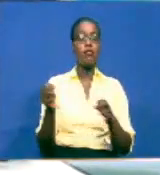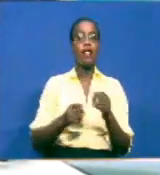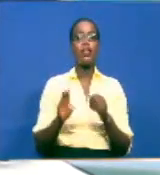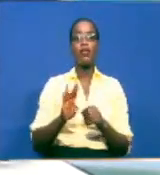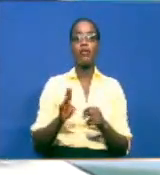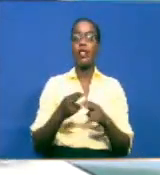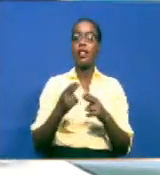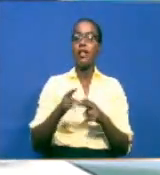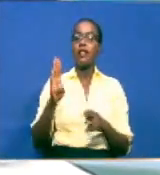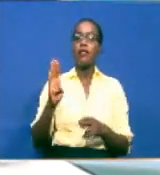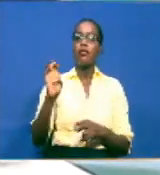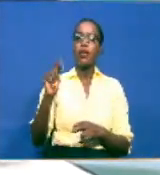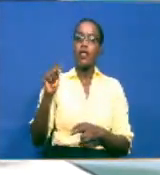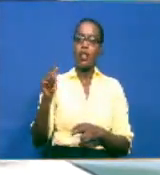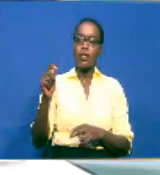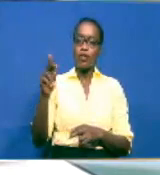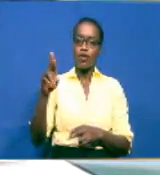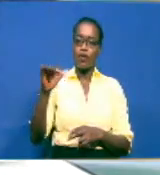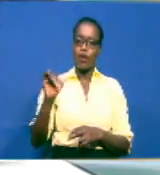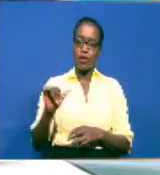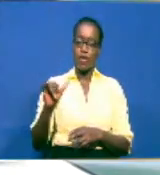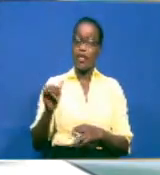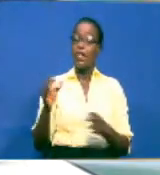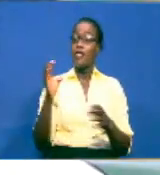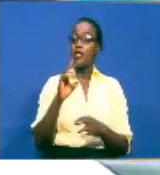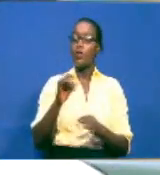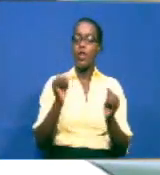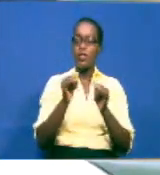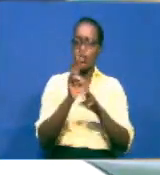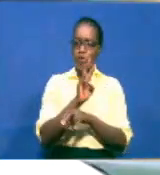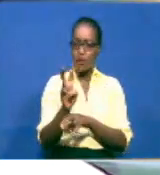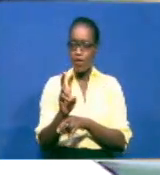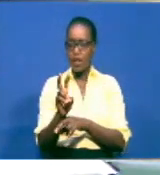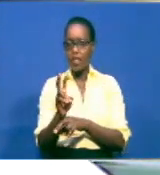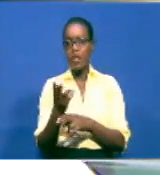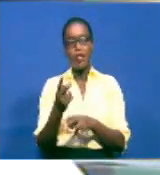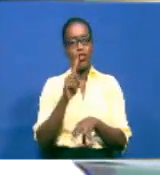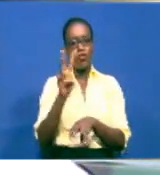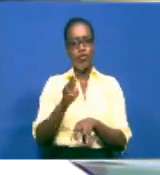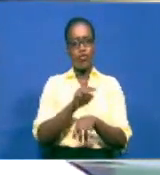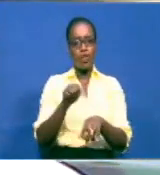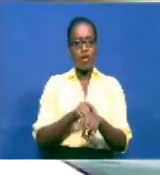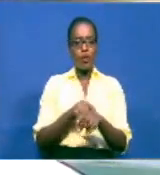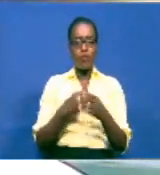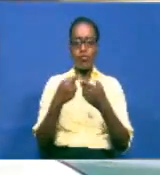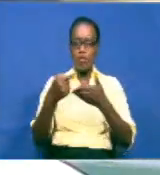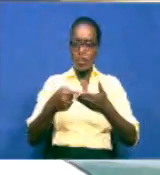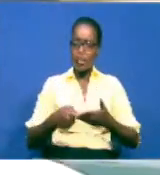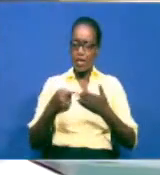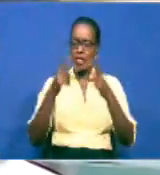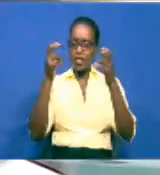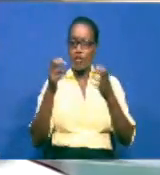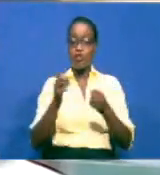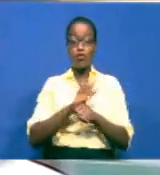and this is Channel 1 News Check. And for the next around 2 hours, we'll be delving into issues COVID. But today we are looking